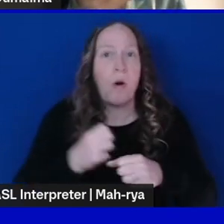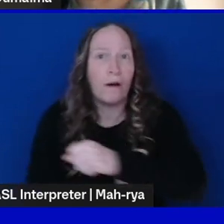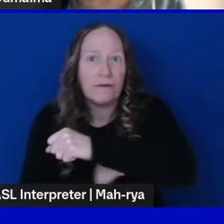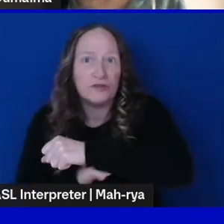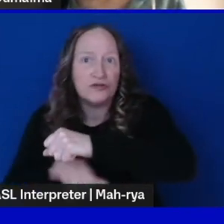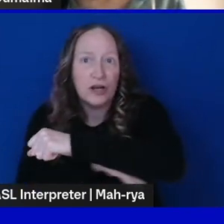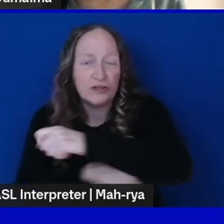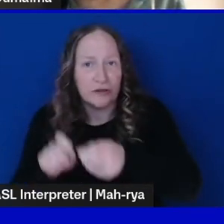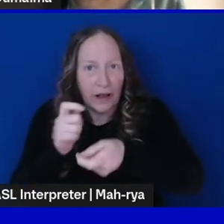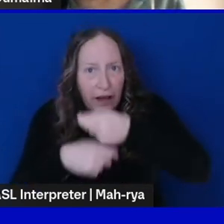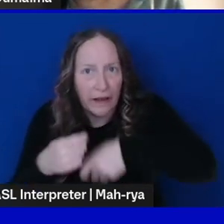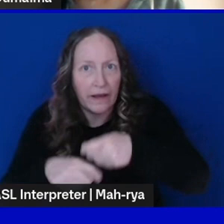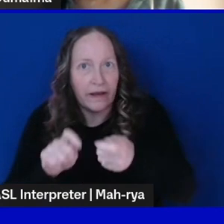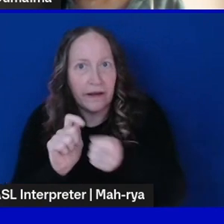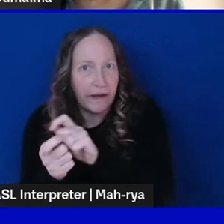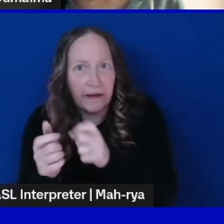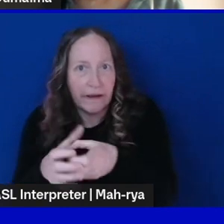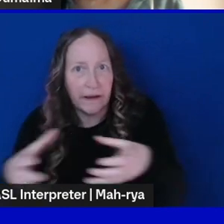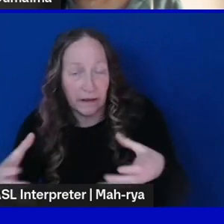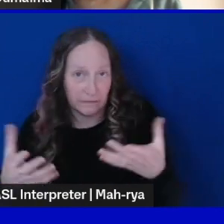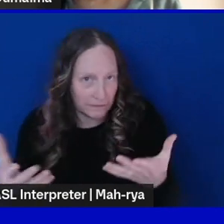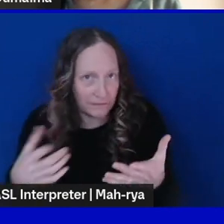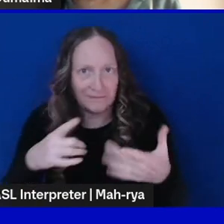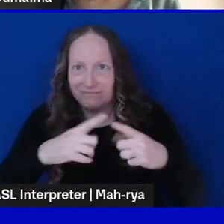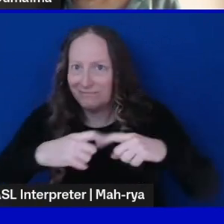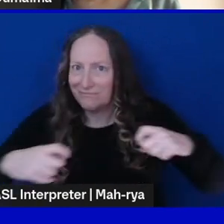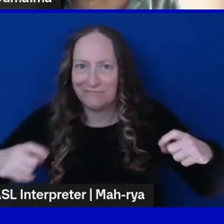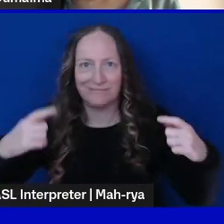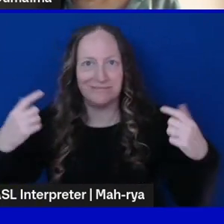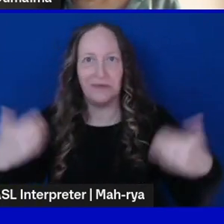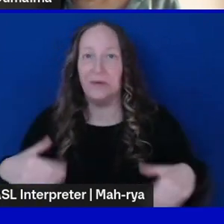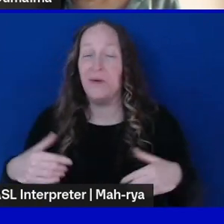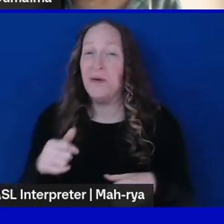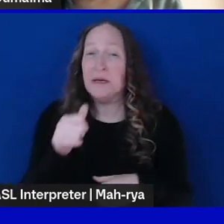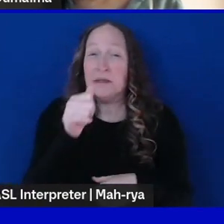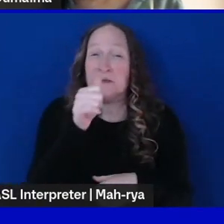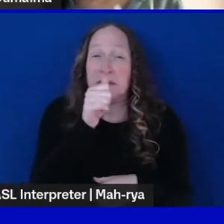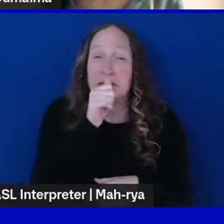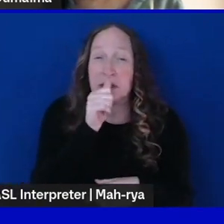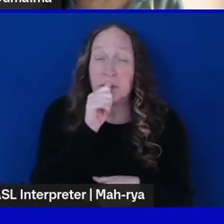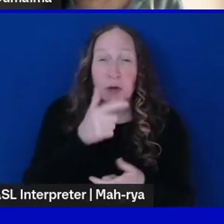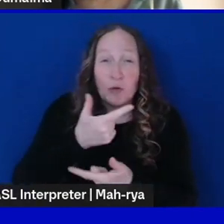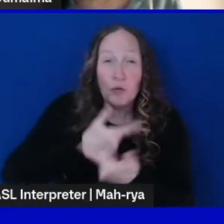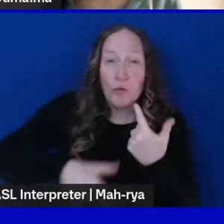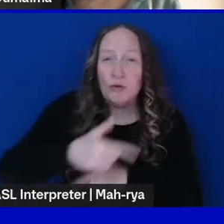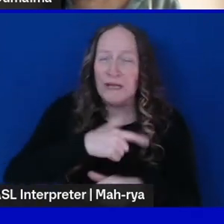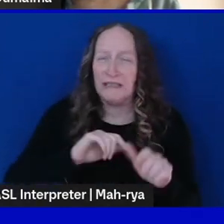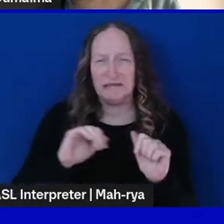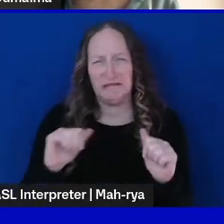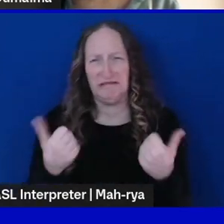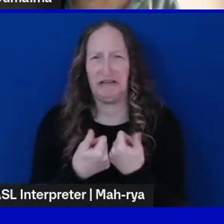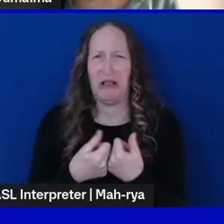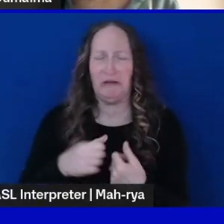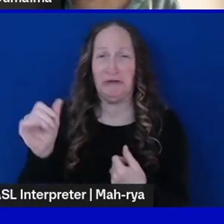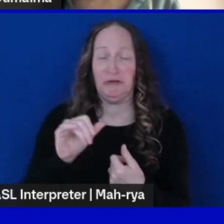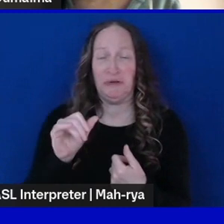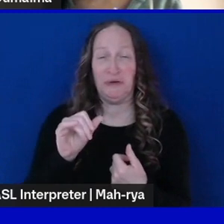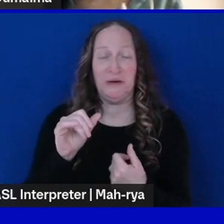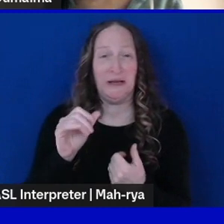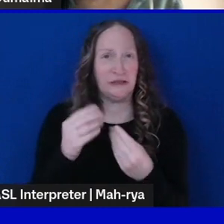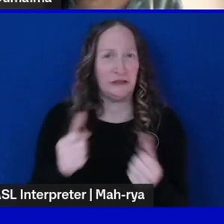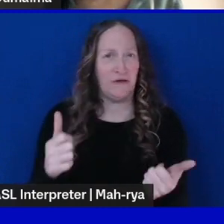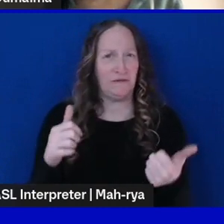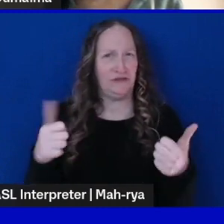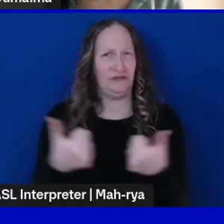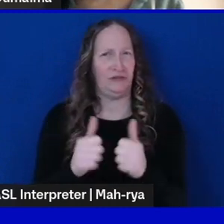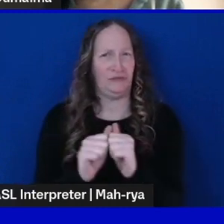So for the same reason, secret rotation will be a chore to use as well, and comes Vault to solve the challenges